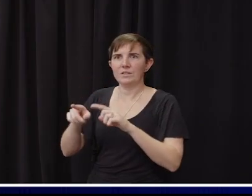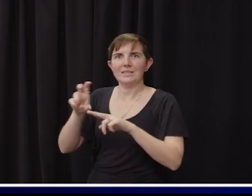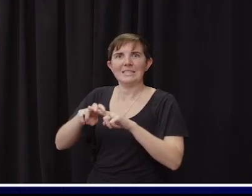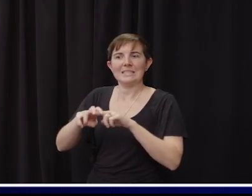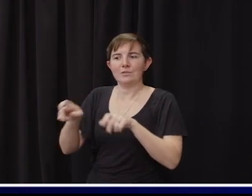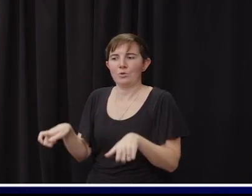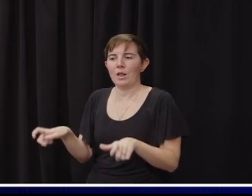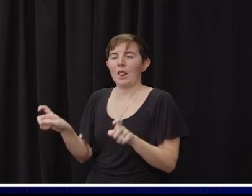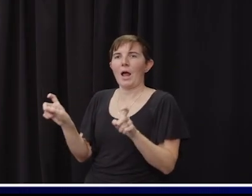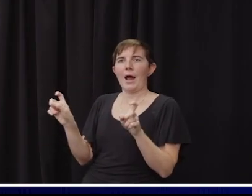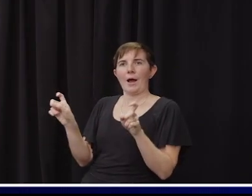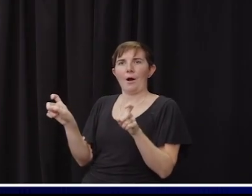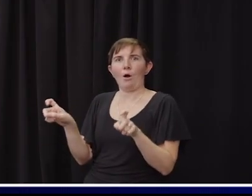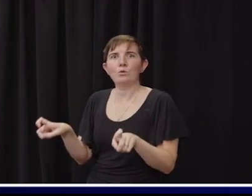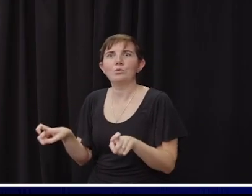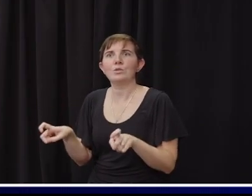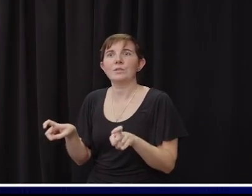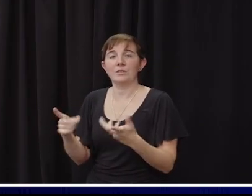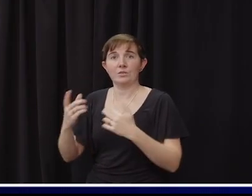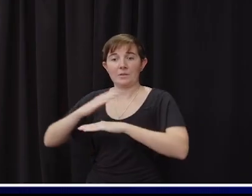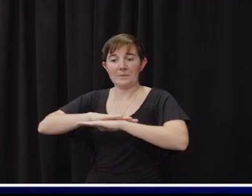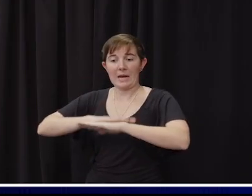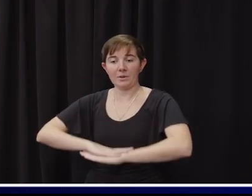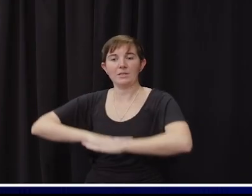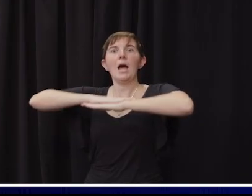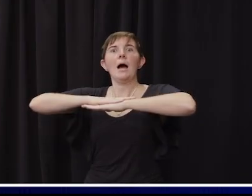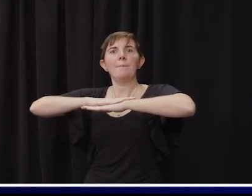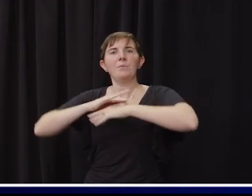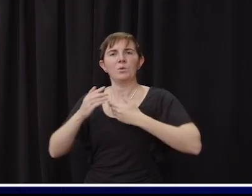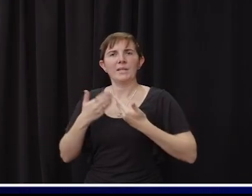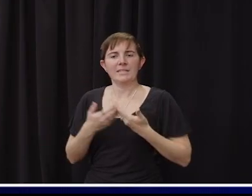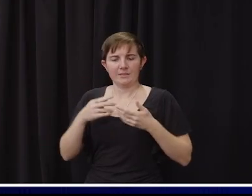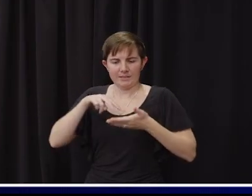seatings, there are some high-top tables where you could work,